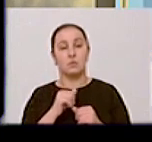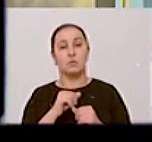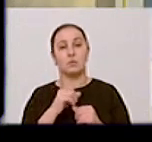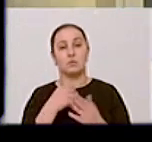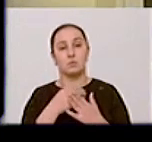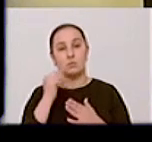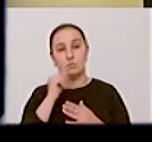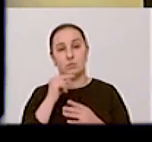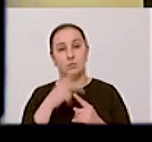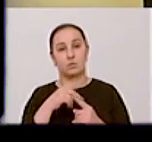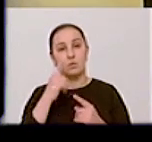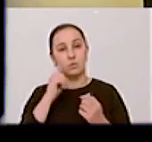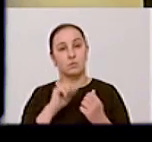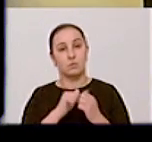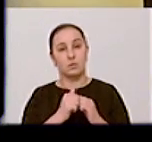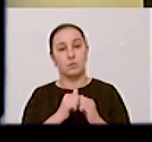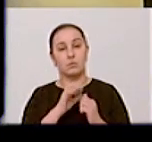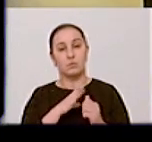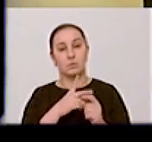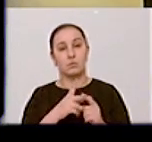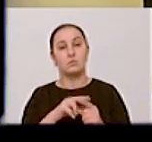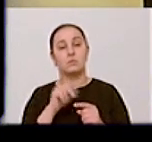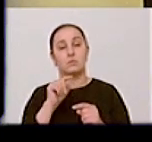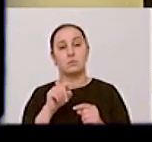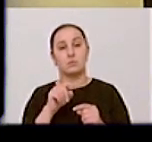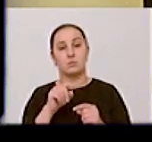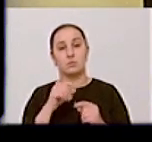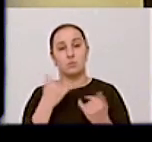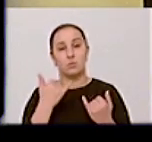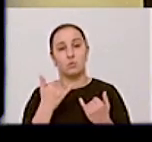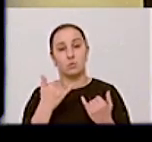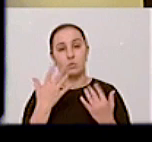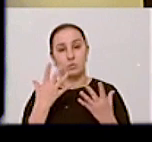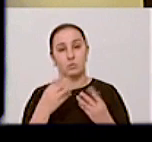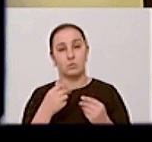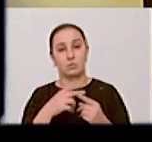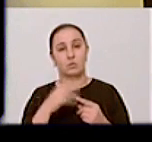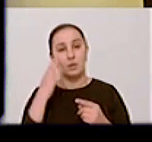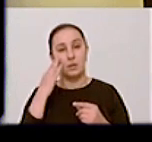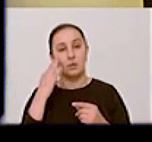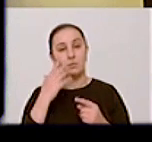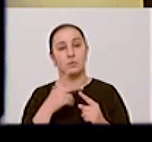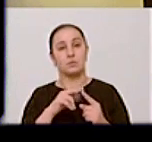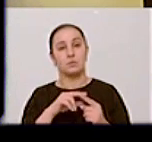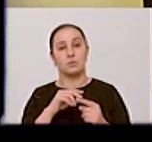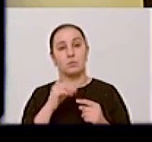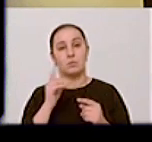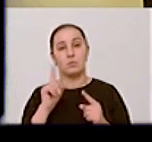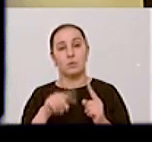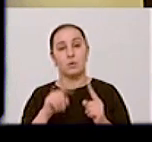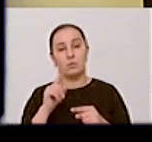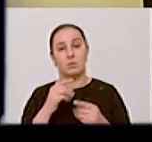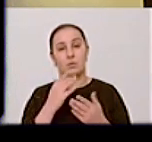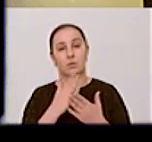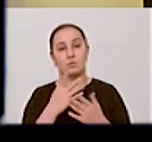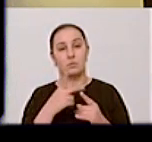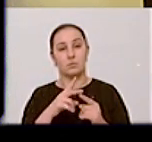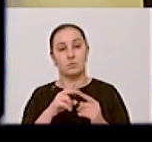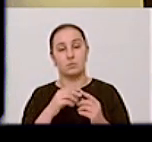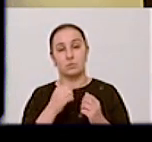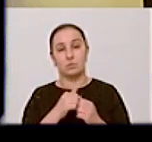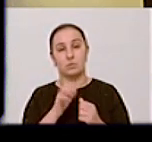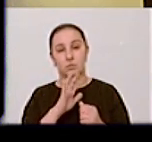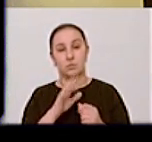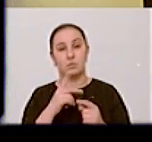o'quvchim, yodingizda saqlab qolasiz degan umiddaman. Hatto bugungi kunda ham ilmsizlik yoki biror bir kasbni etagidan